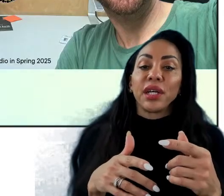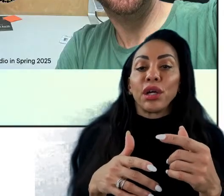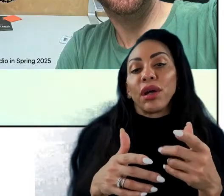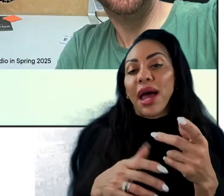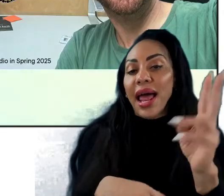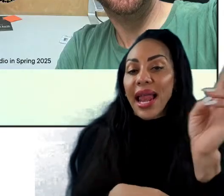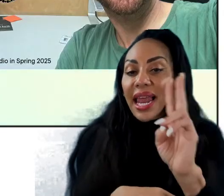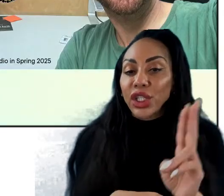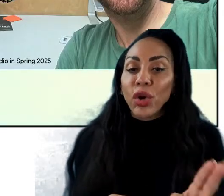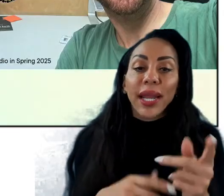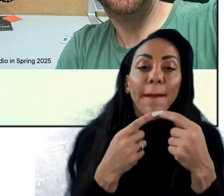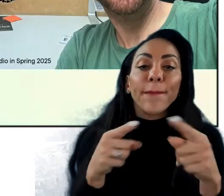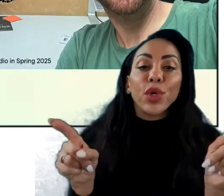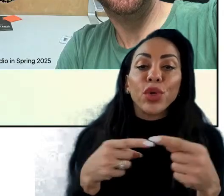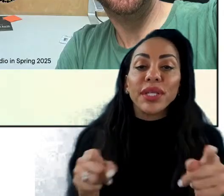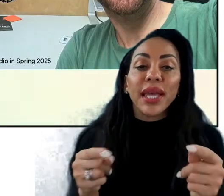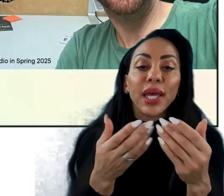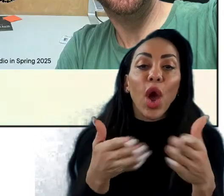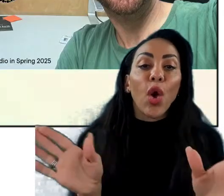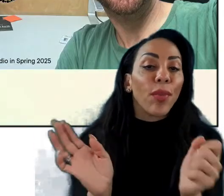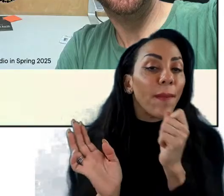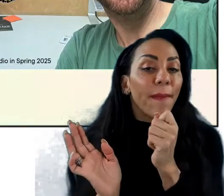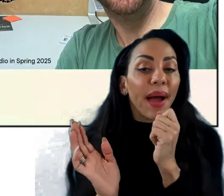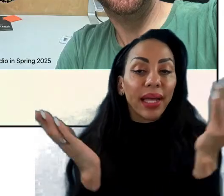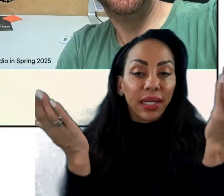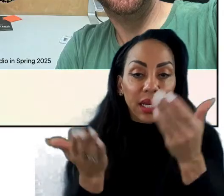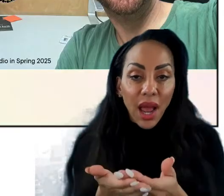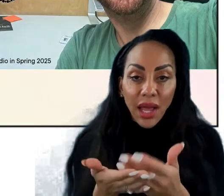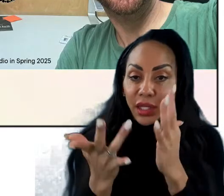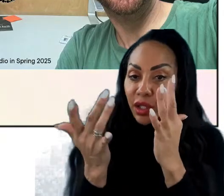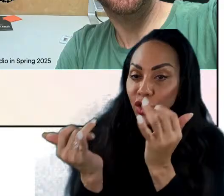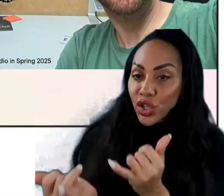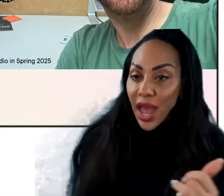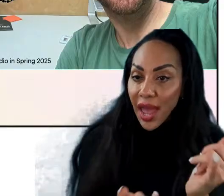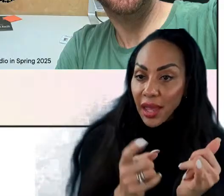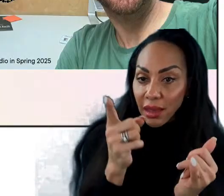Synth. And I'll now hand over to Pete, check his microphone's working, to introduce himself.